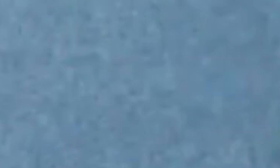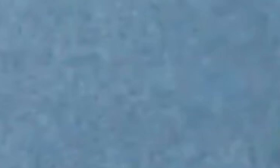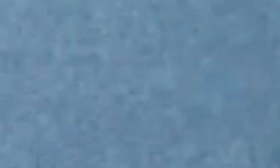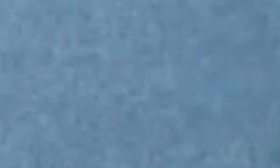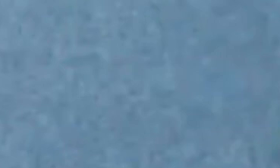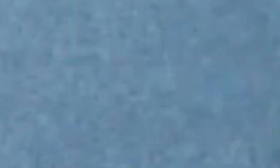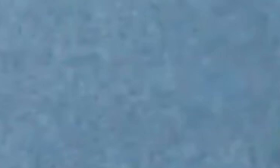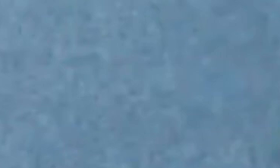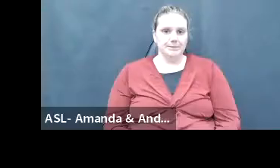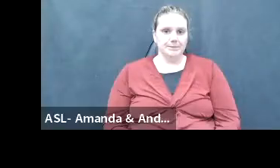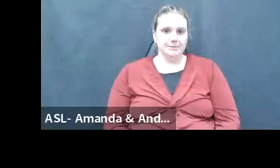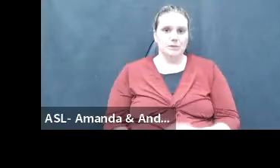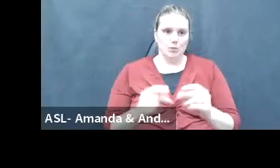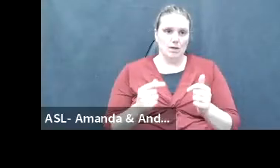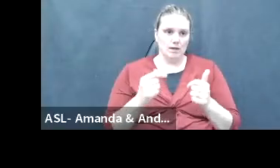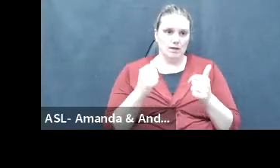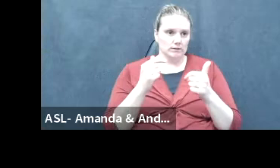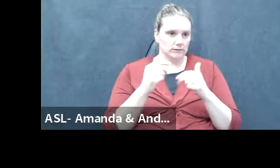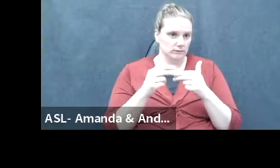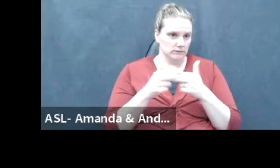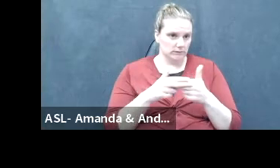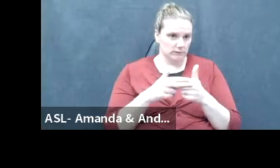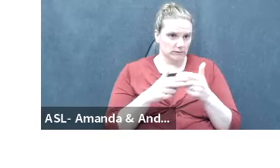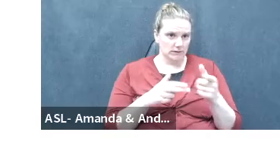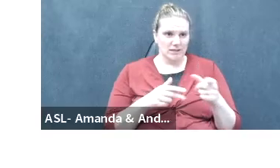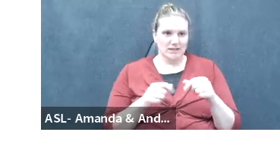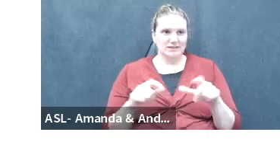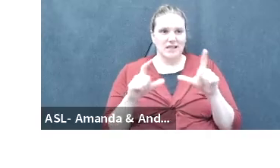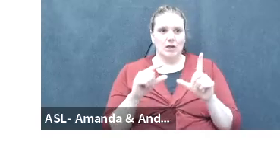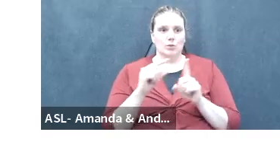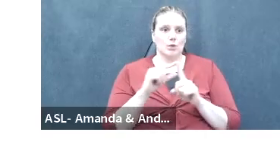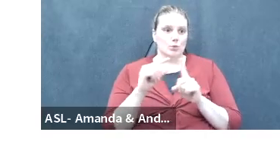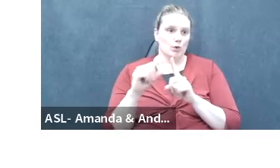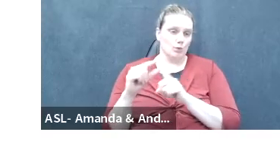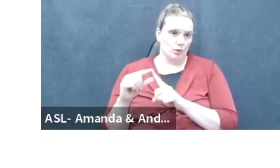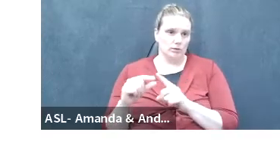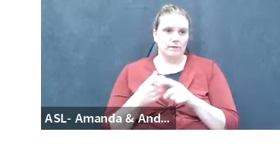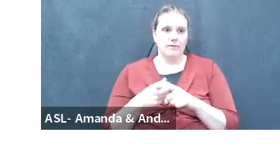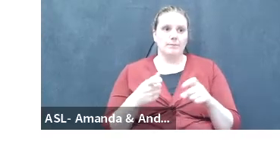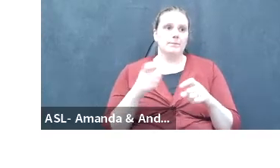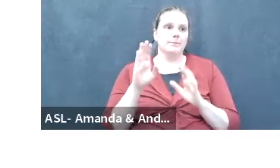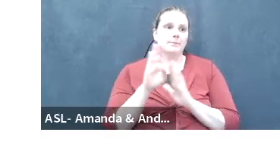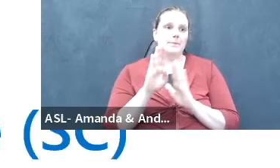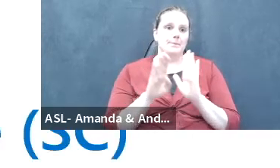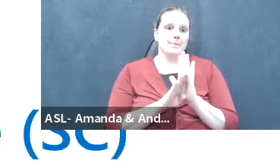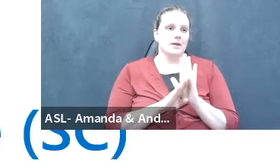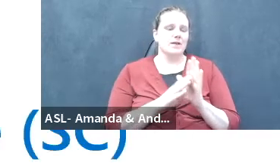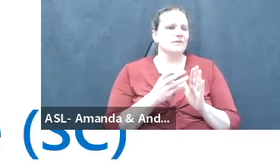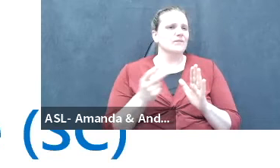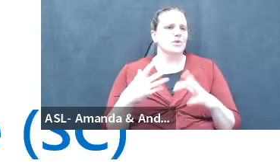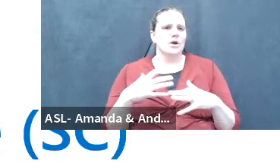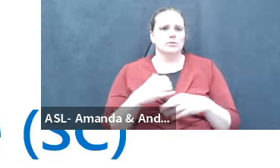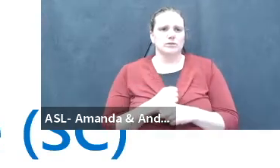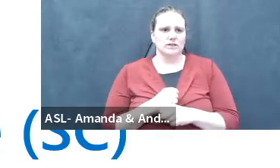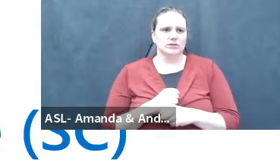just a quick level setting. This slide here is pretty much word for word from the bill, except for a few abbreviations of